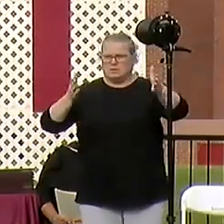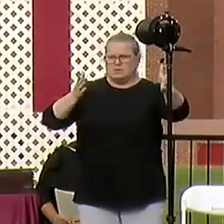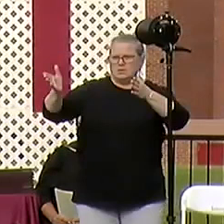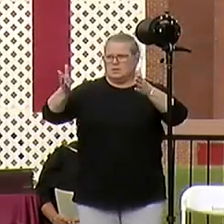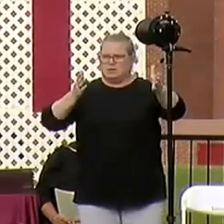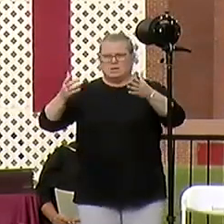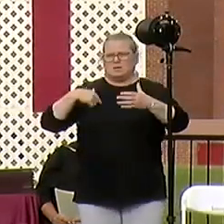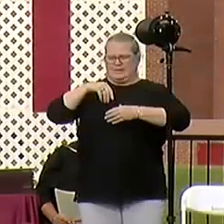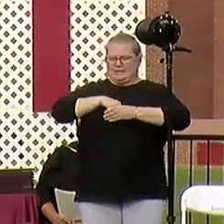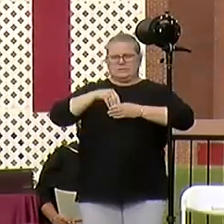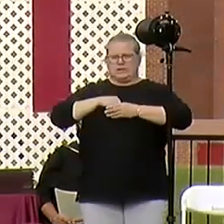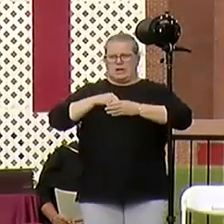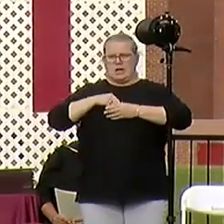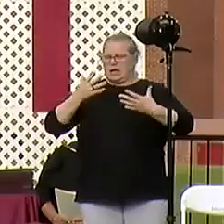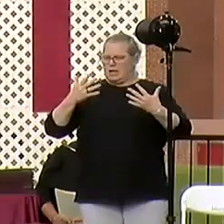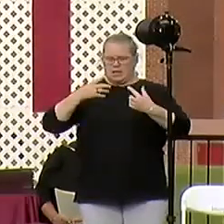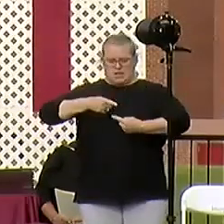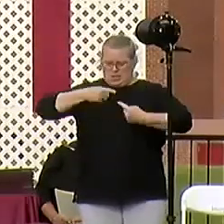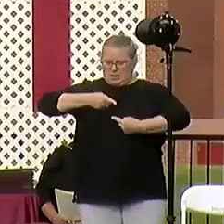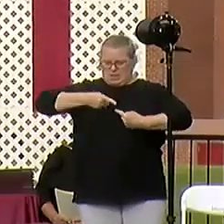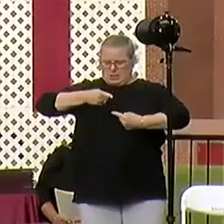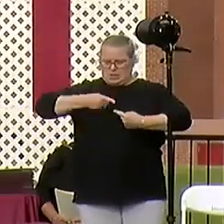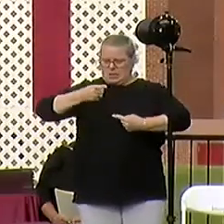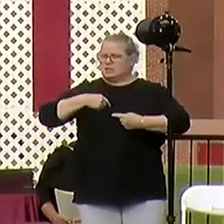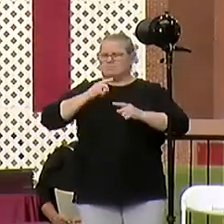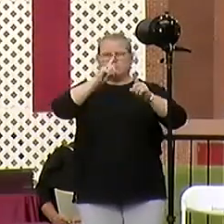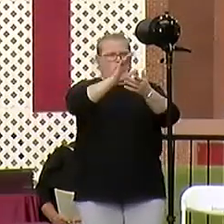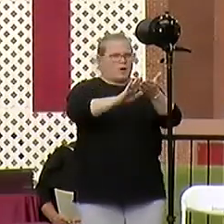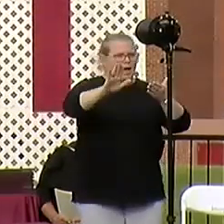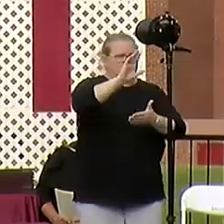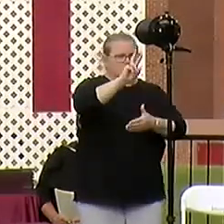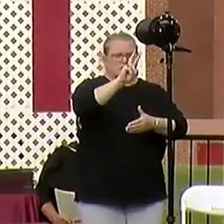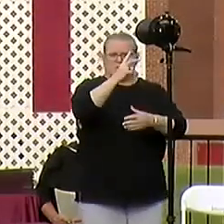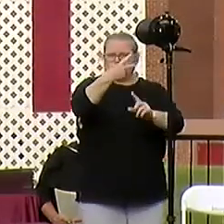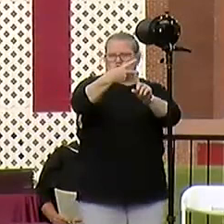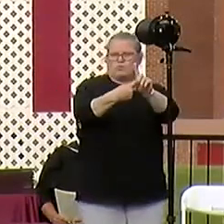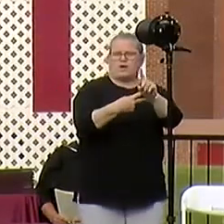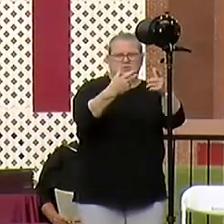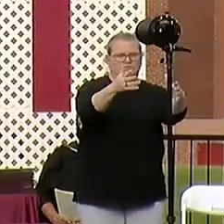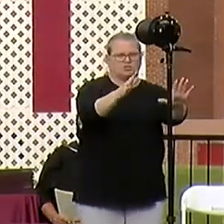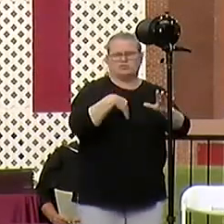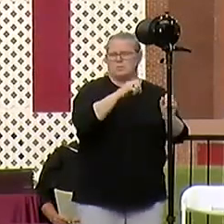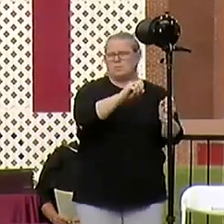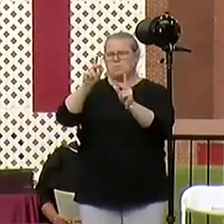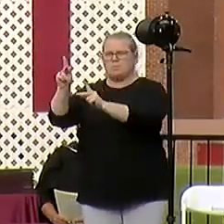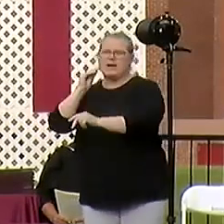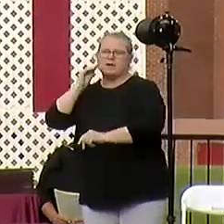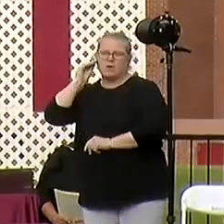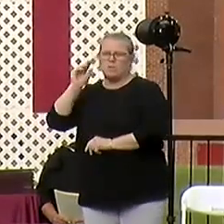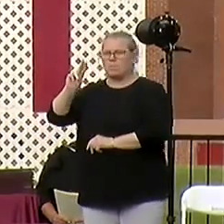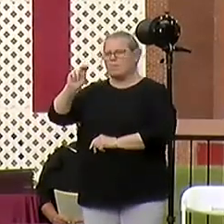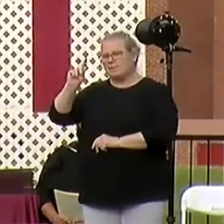college. I went back to Natick. I worked and volunteered, and I grew up quite a bit for the rest of that